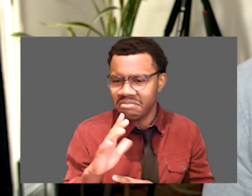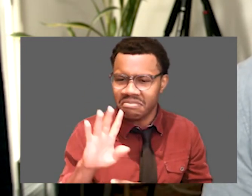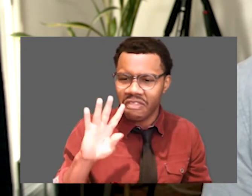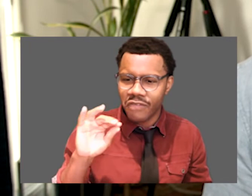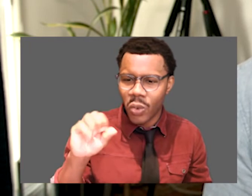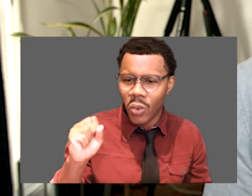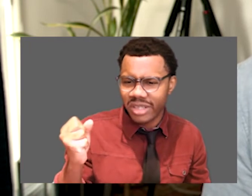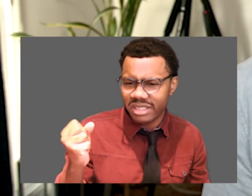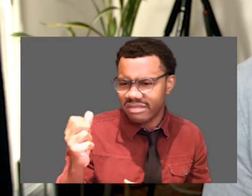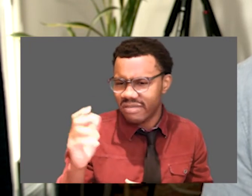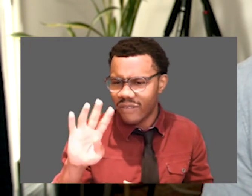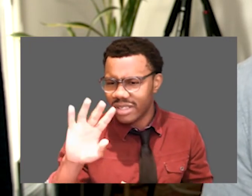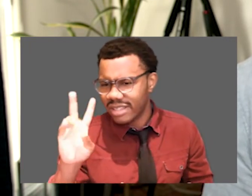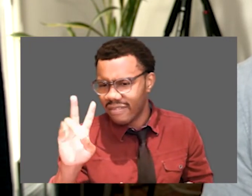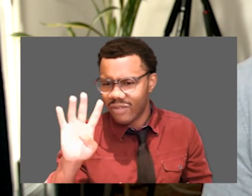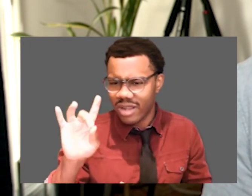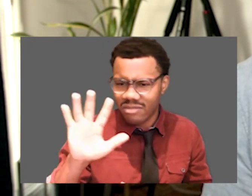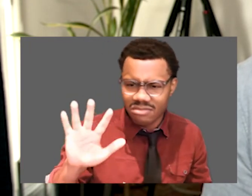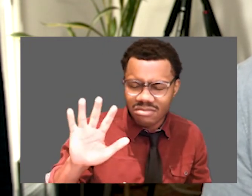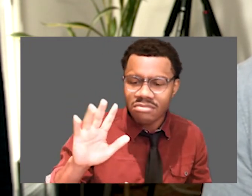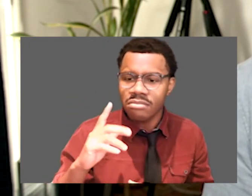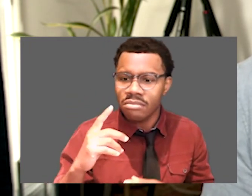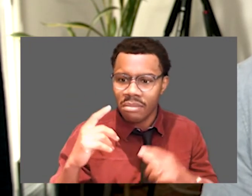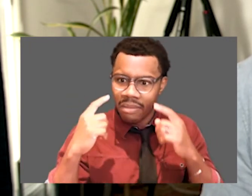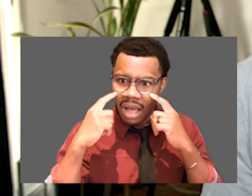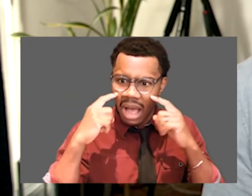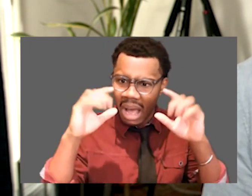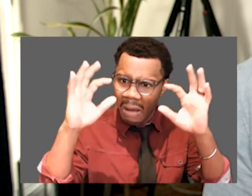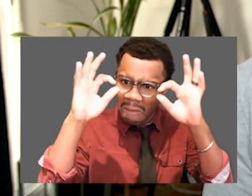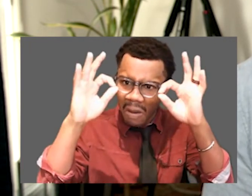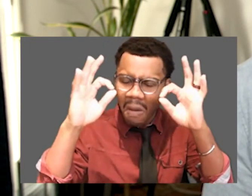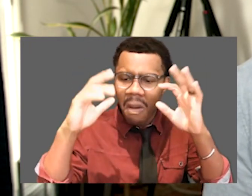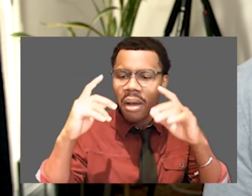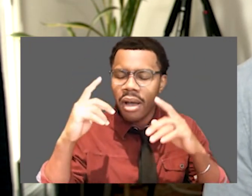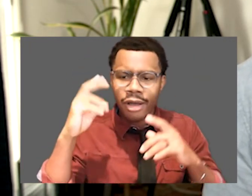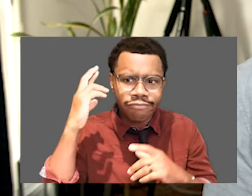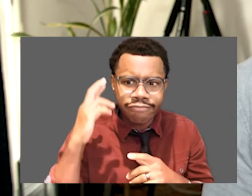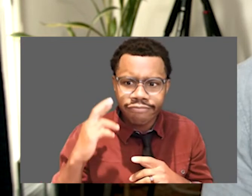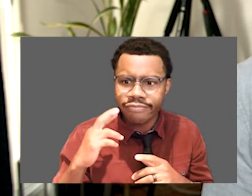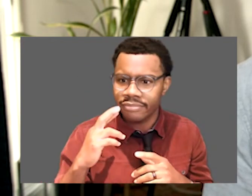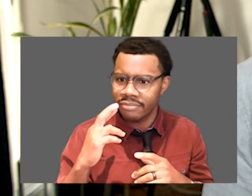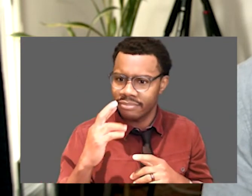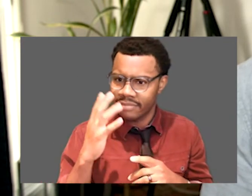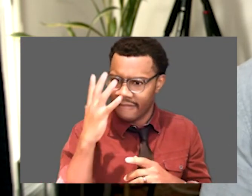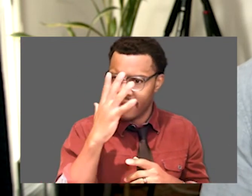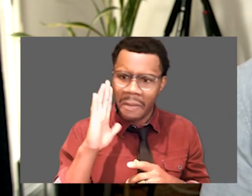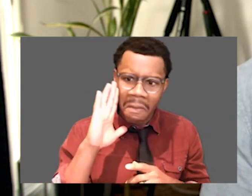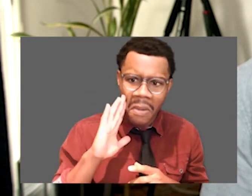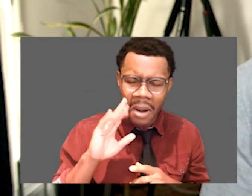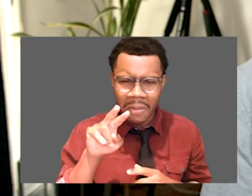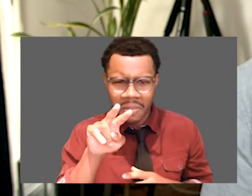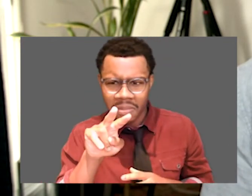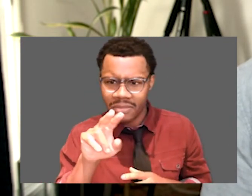eyes, shoulder-length dreadlocks, and an unblemished Hershey's chocolate-colored face, stares down her